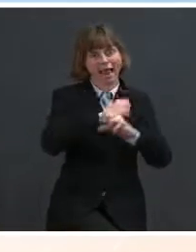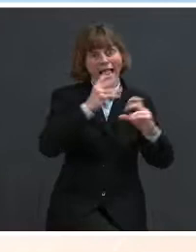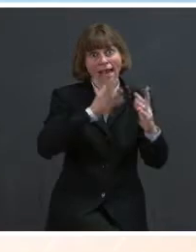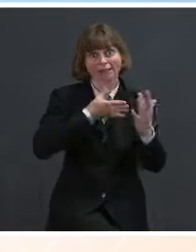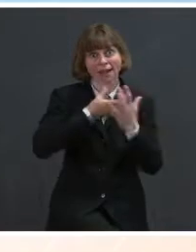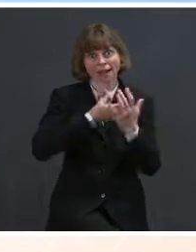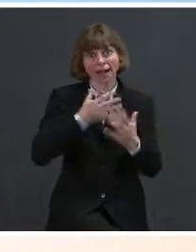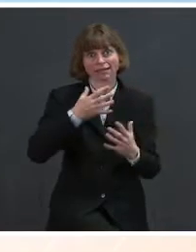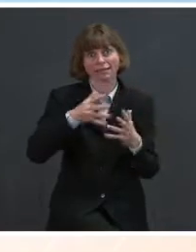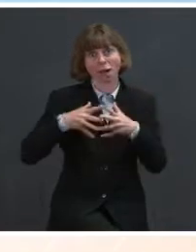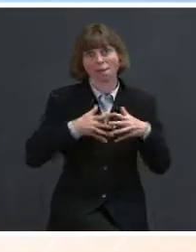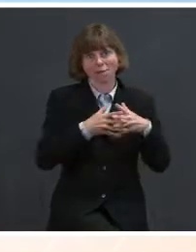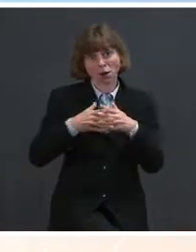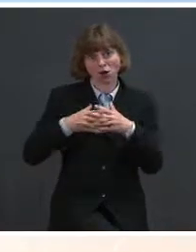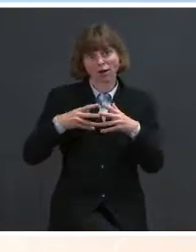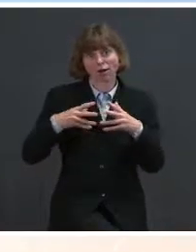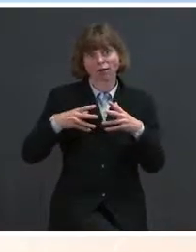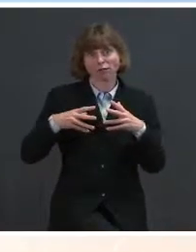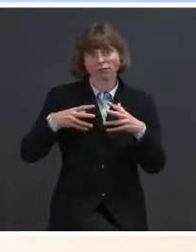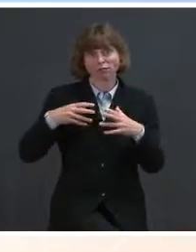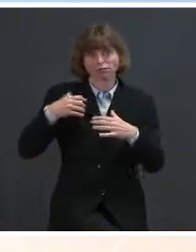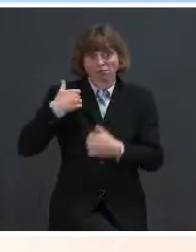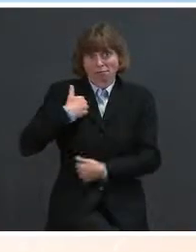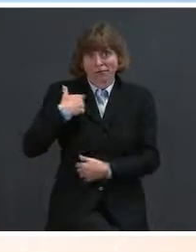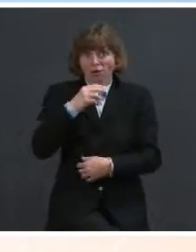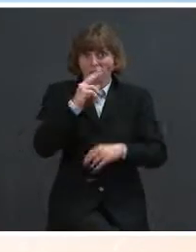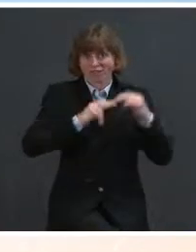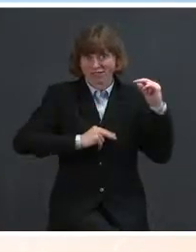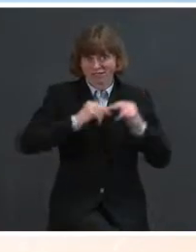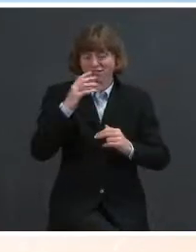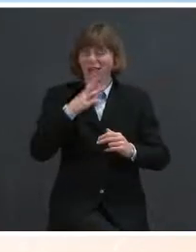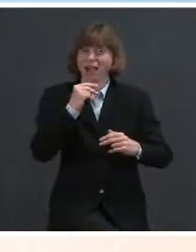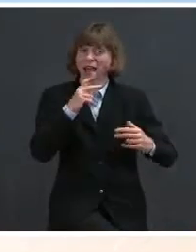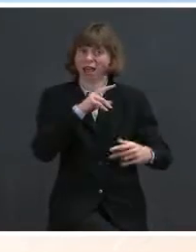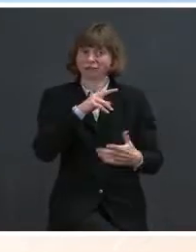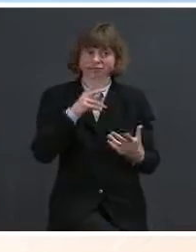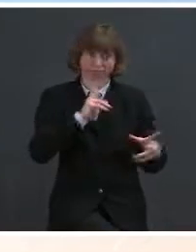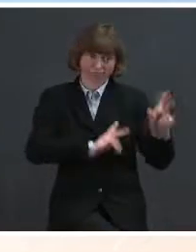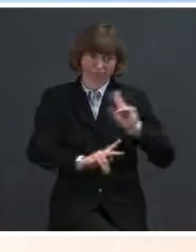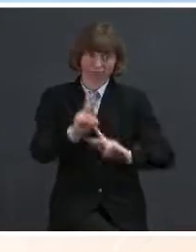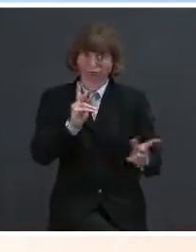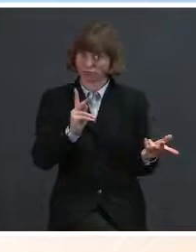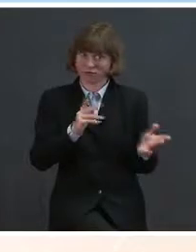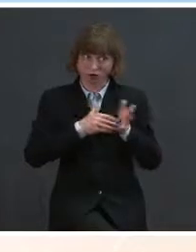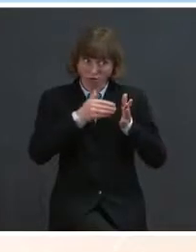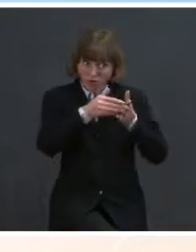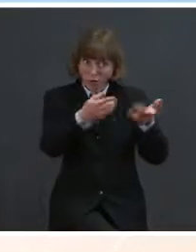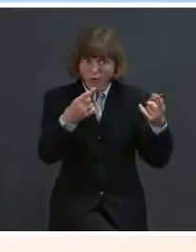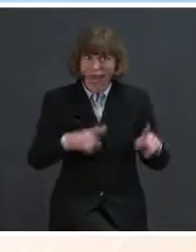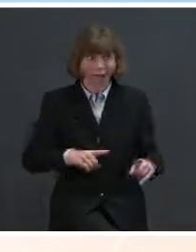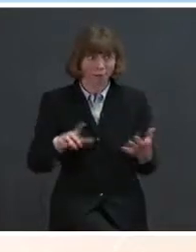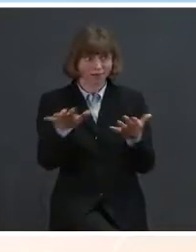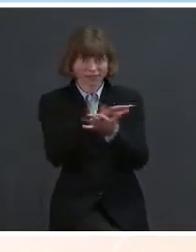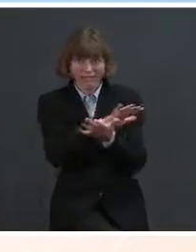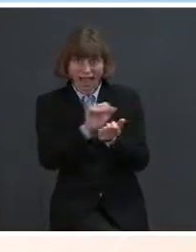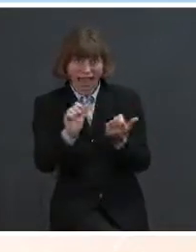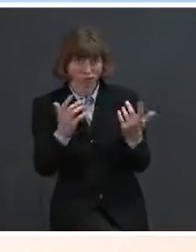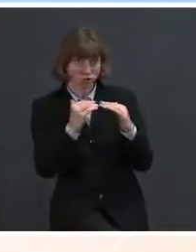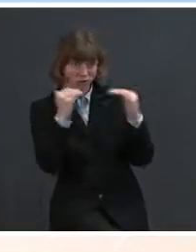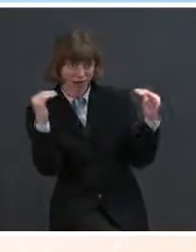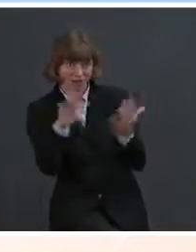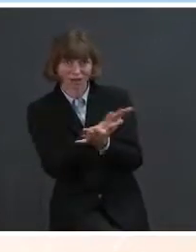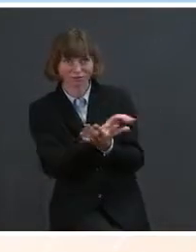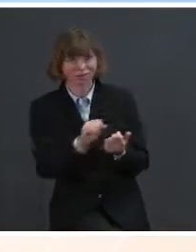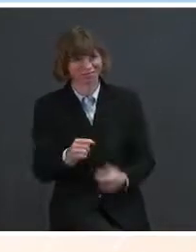how frequently they occurred, what kind of damage they did, I'm not sure that the former secretary is in a position to be trying to give